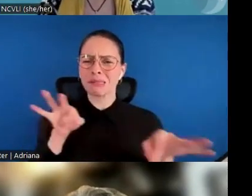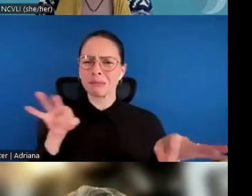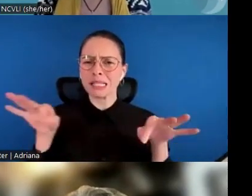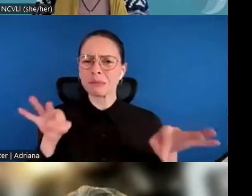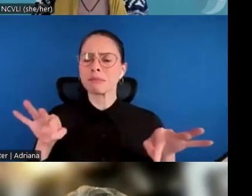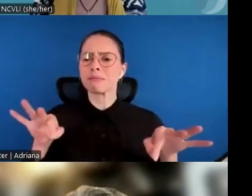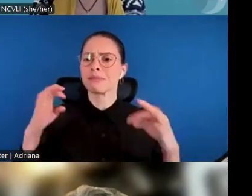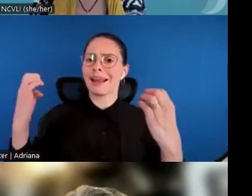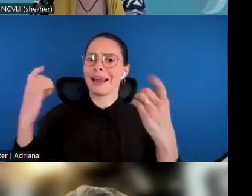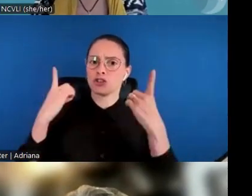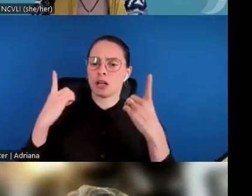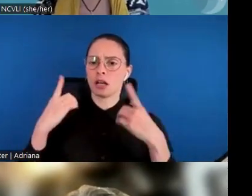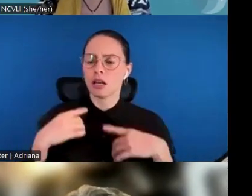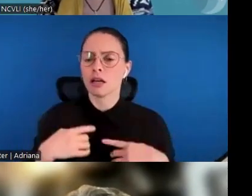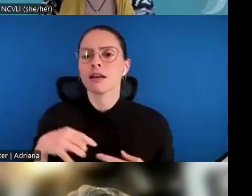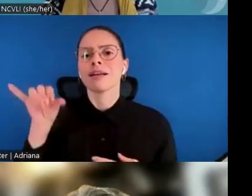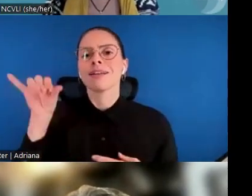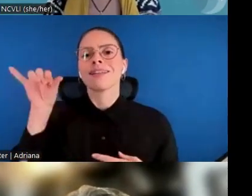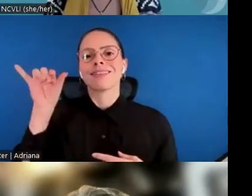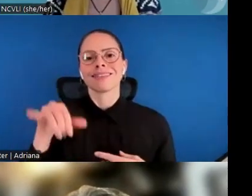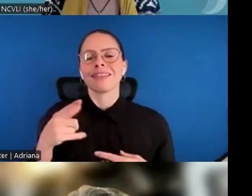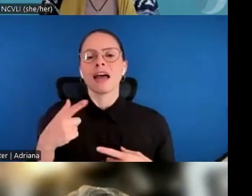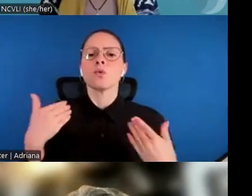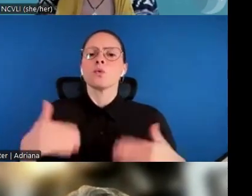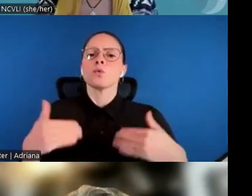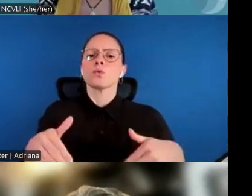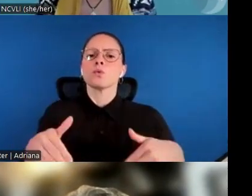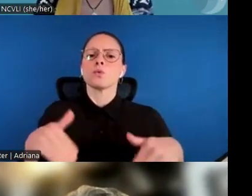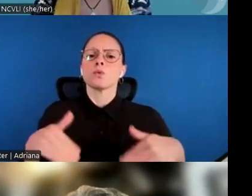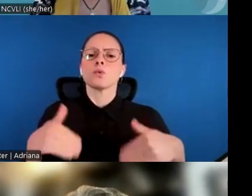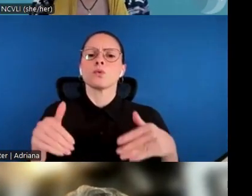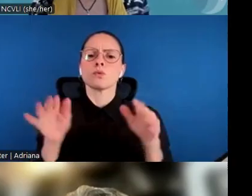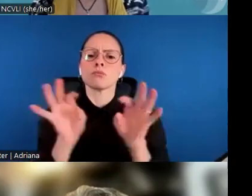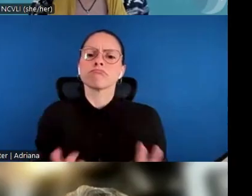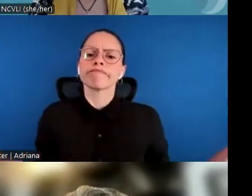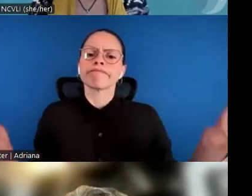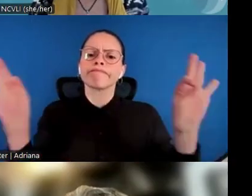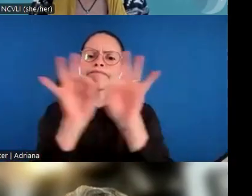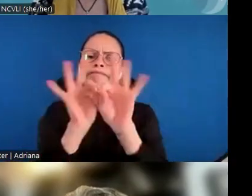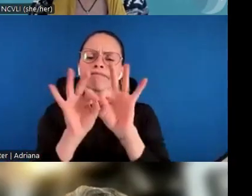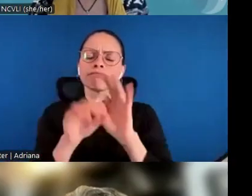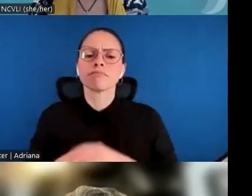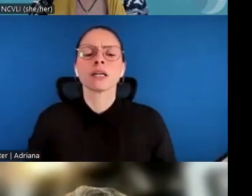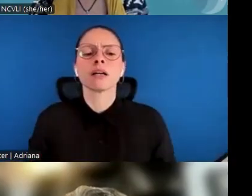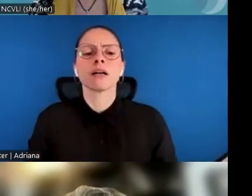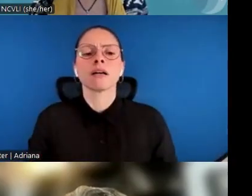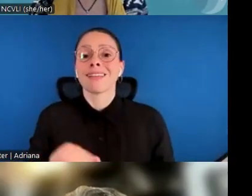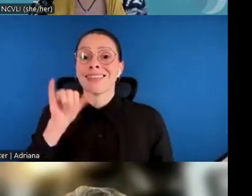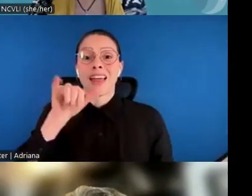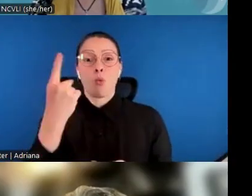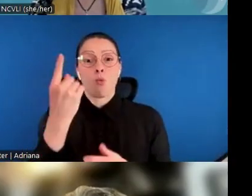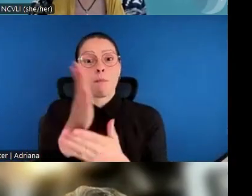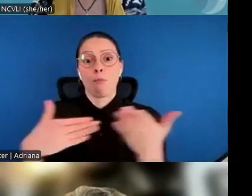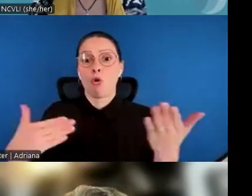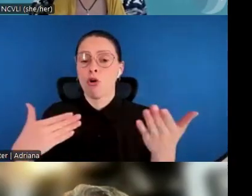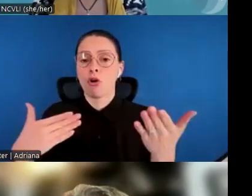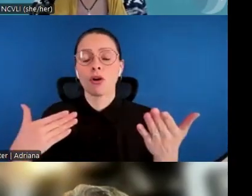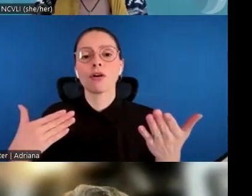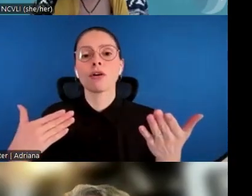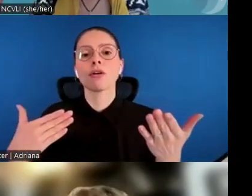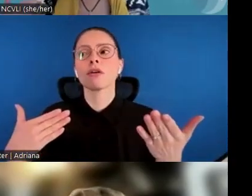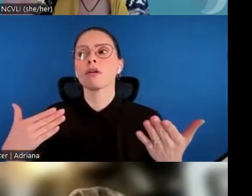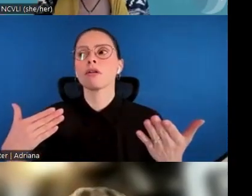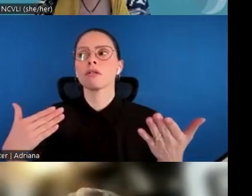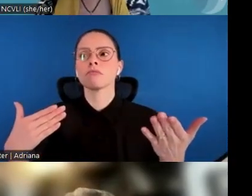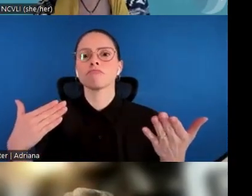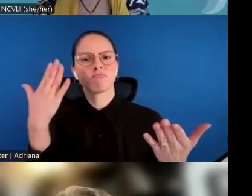is just really an invaluable opportunity, right? And that's just one piece of why